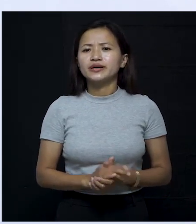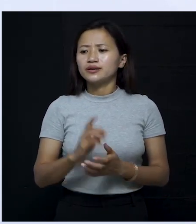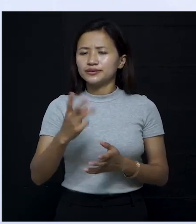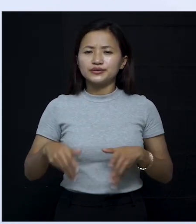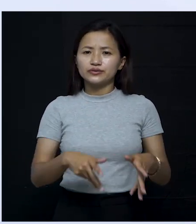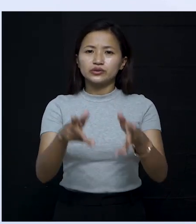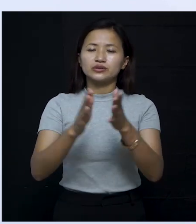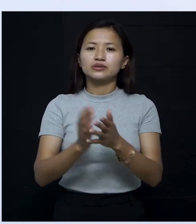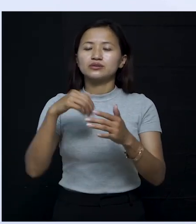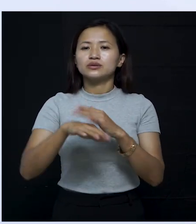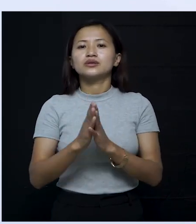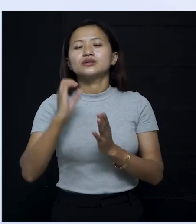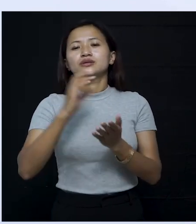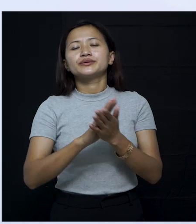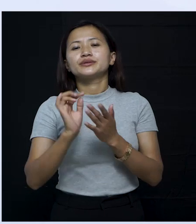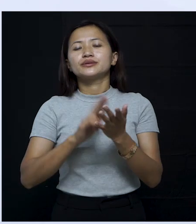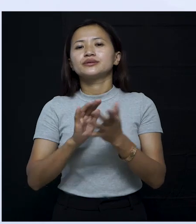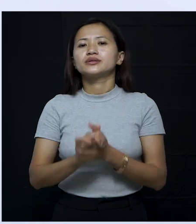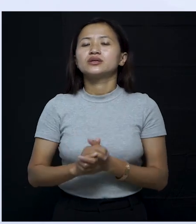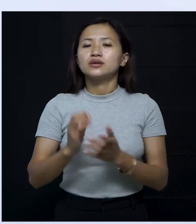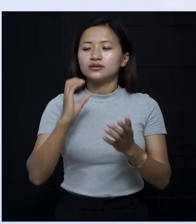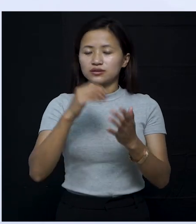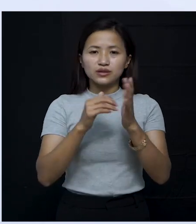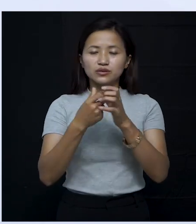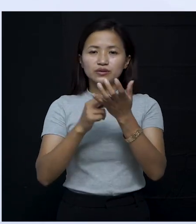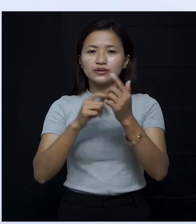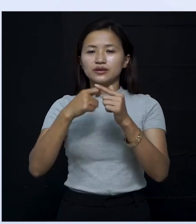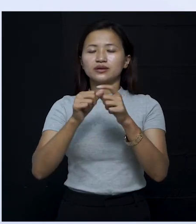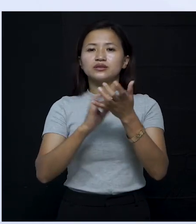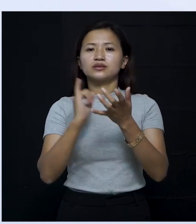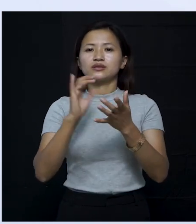rivers that flows into Chinwin. That is Zungki,